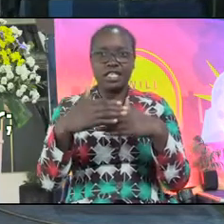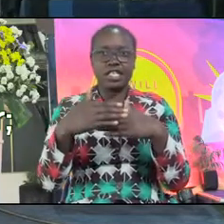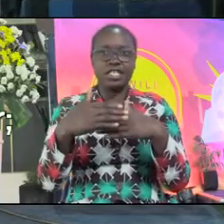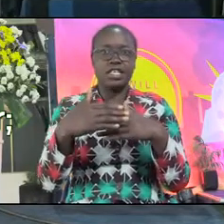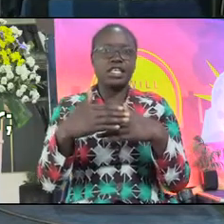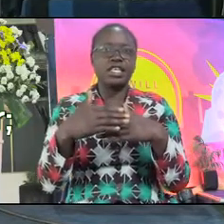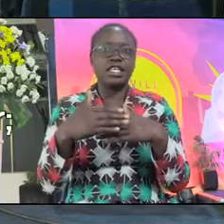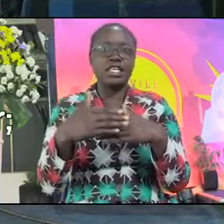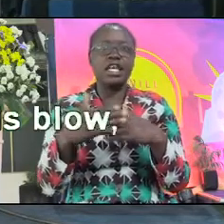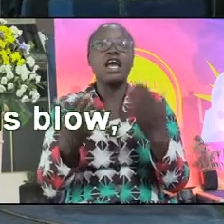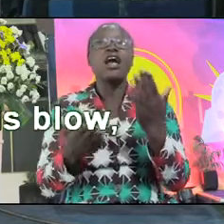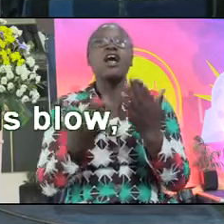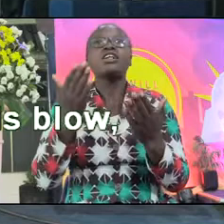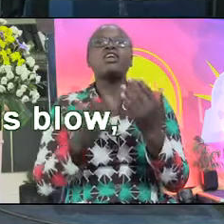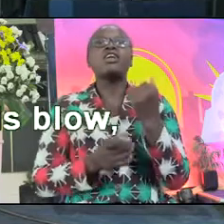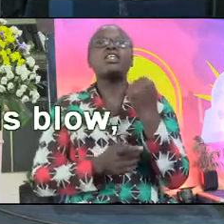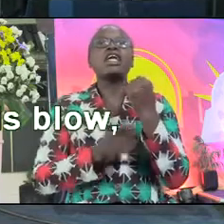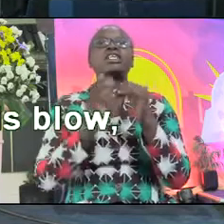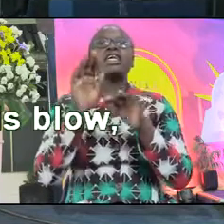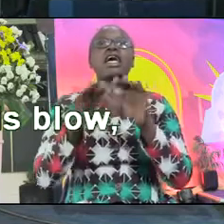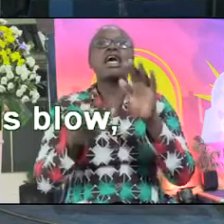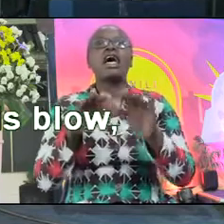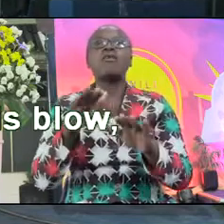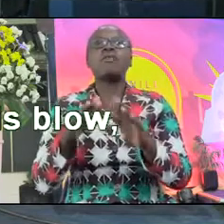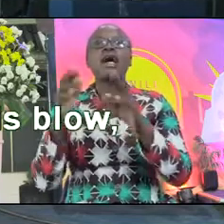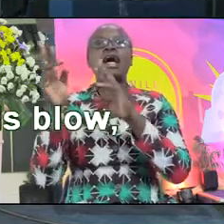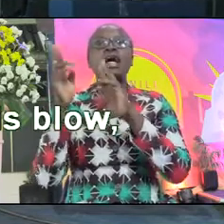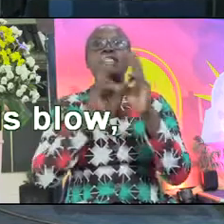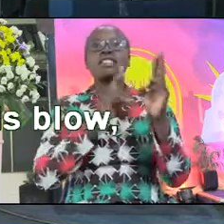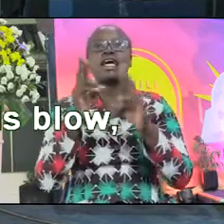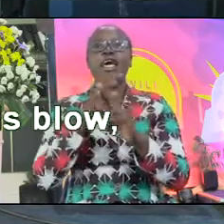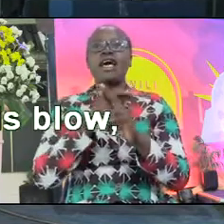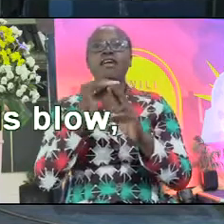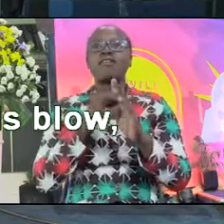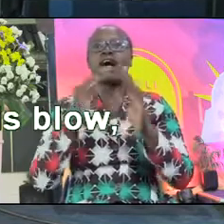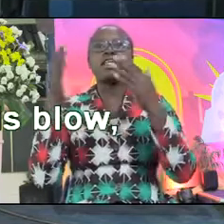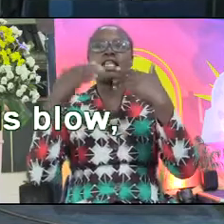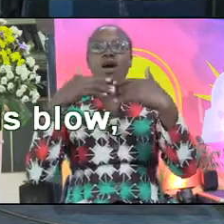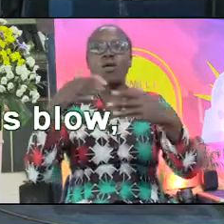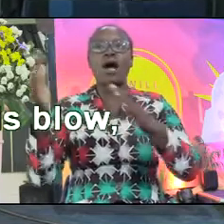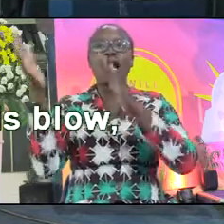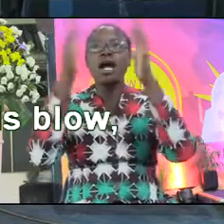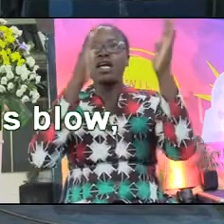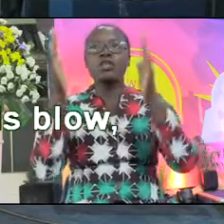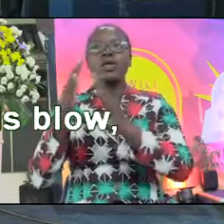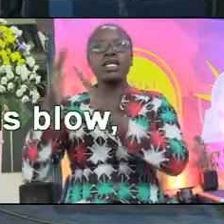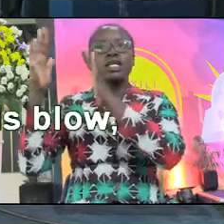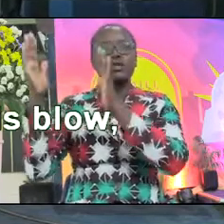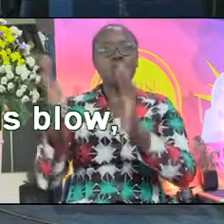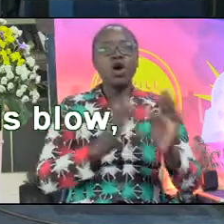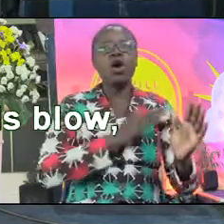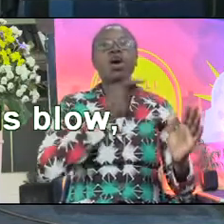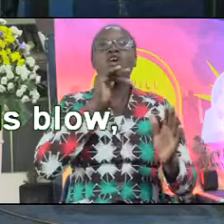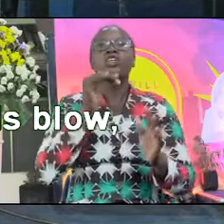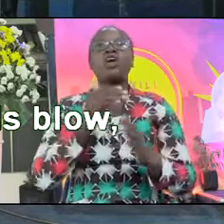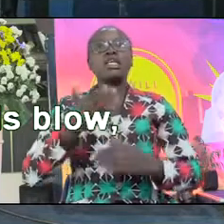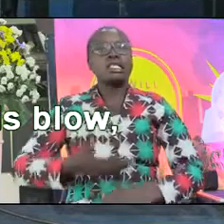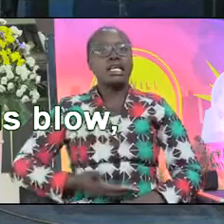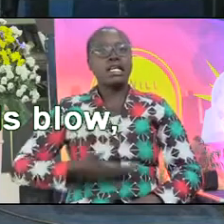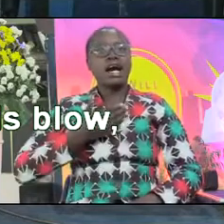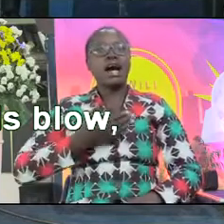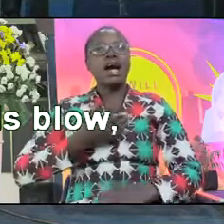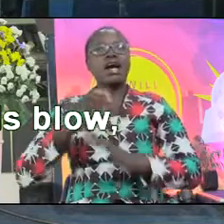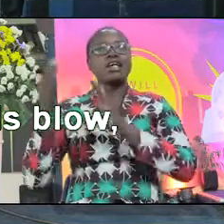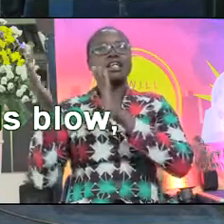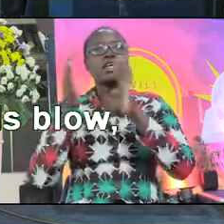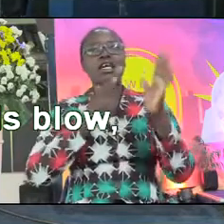is near. Though the tempest rave and the wild winds blow,